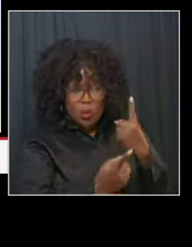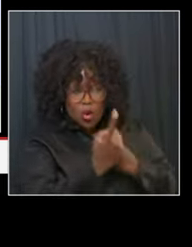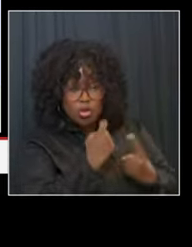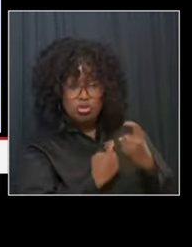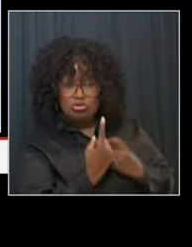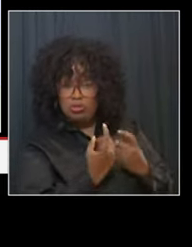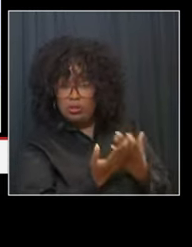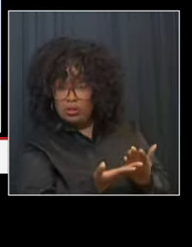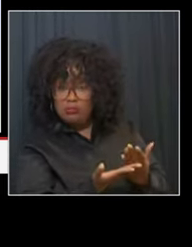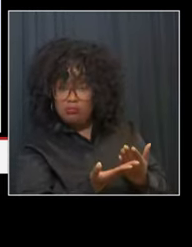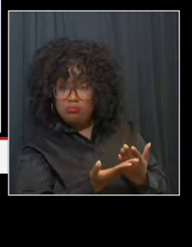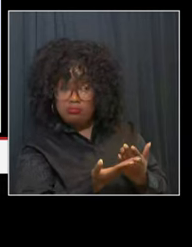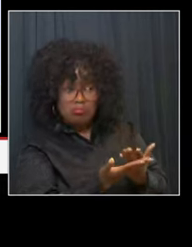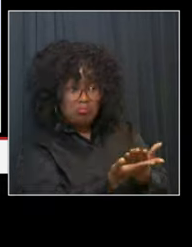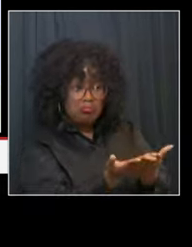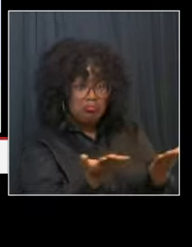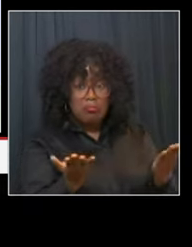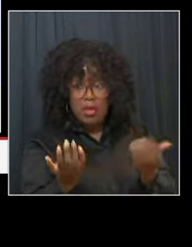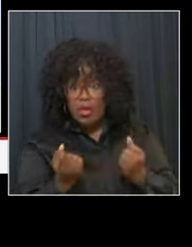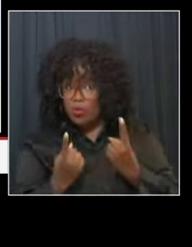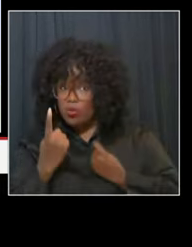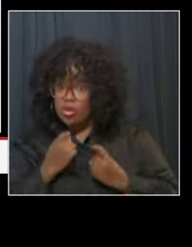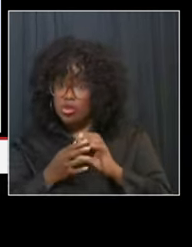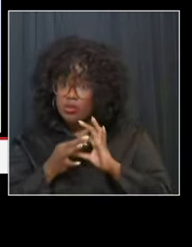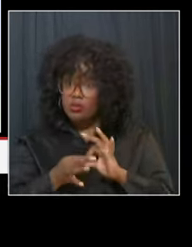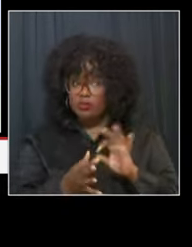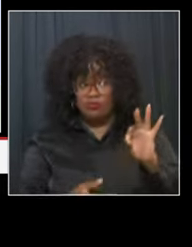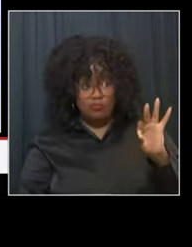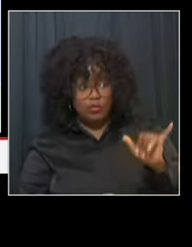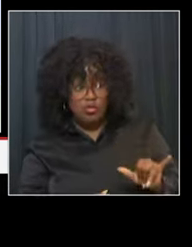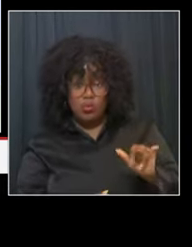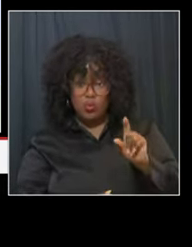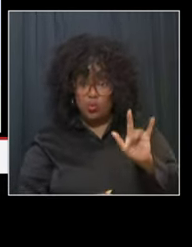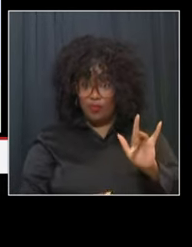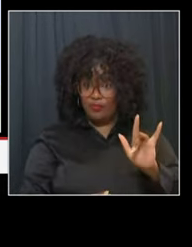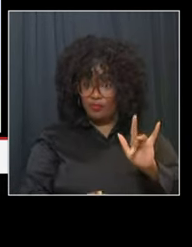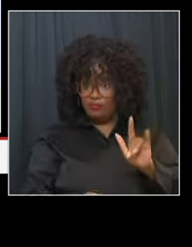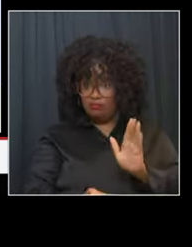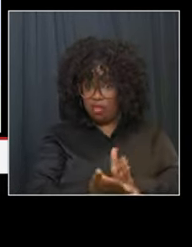have any questions about FY25?